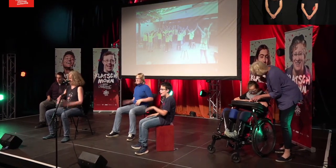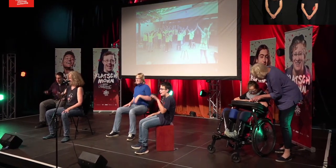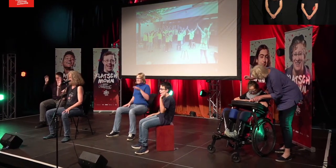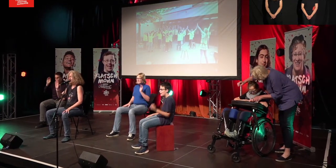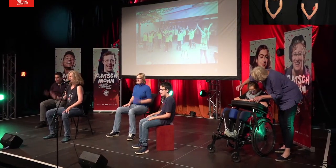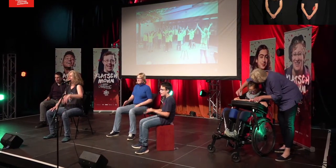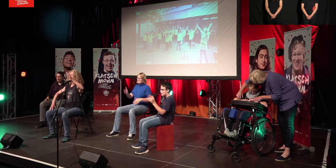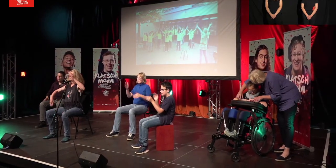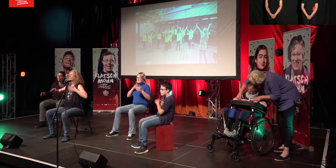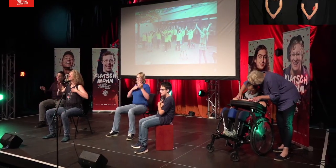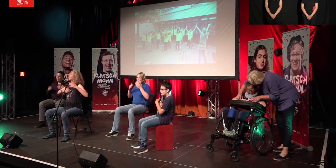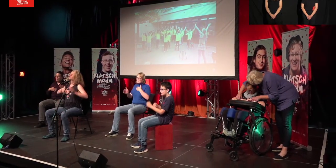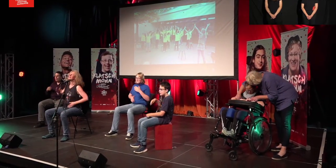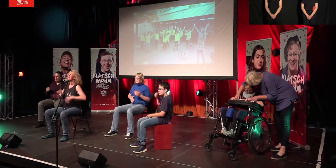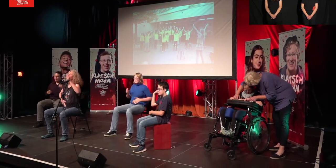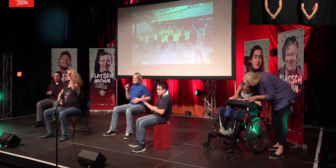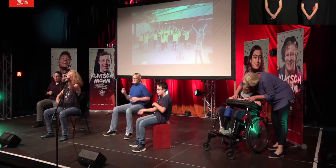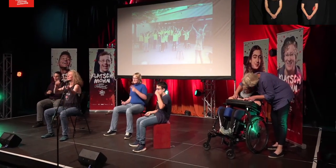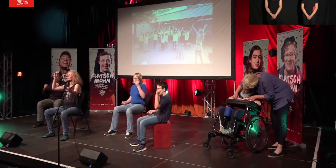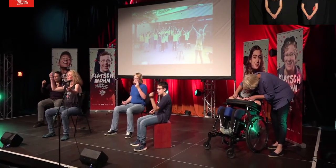on the ground. I've got no